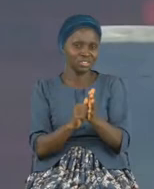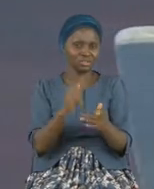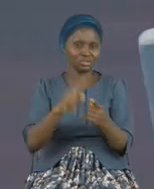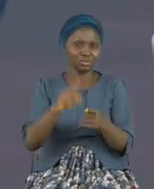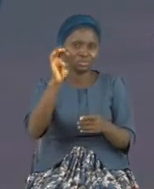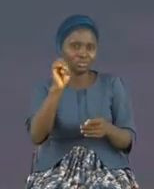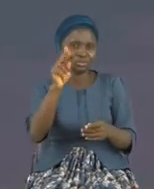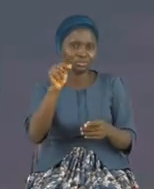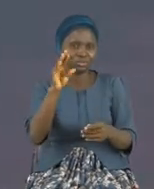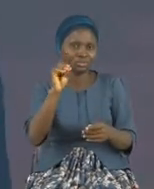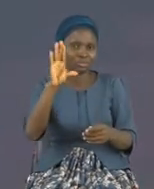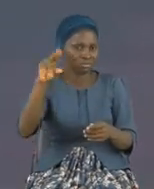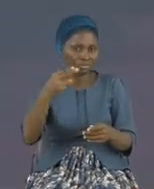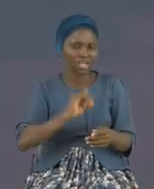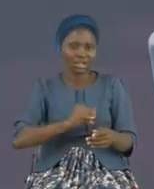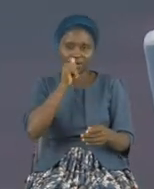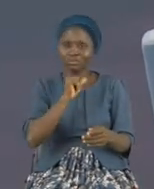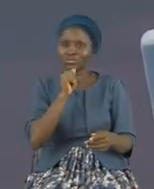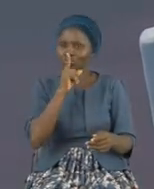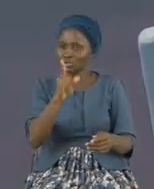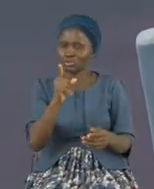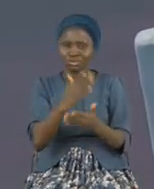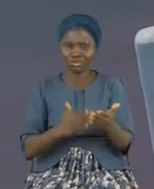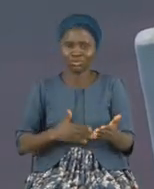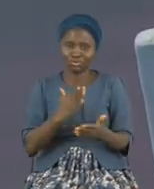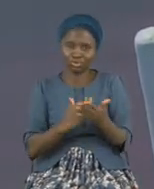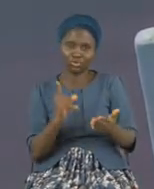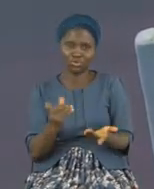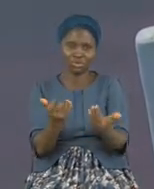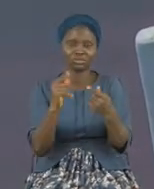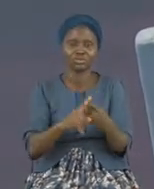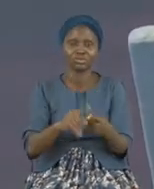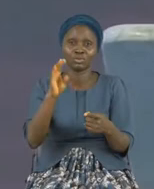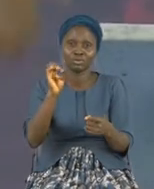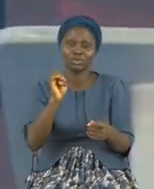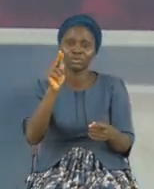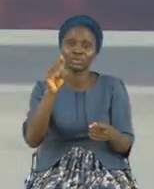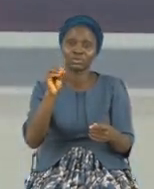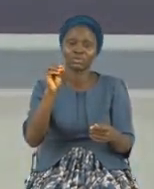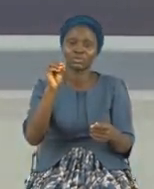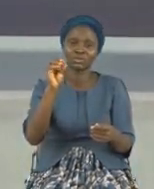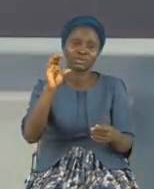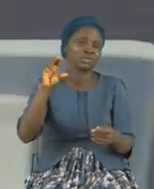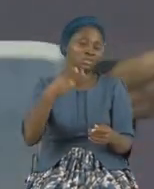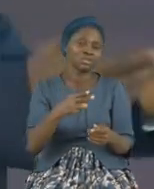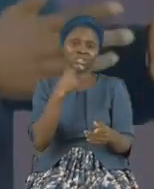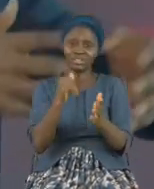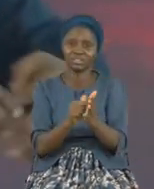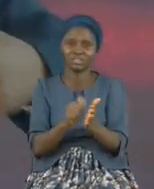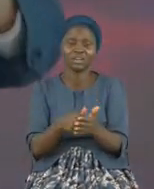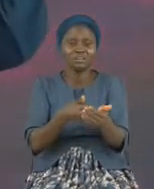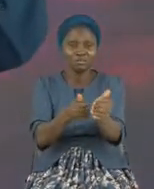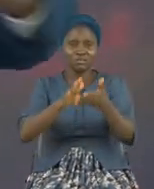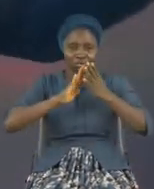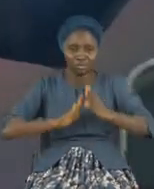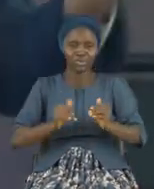sure somebody came to Enoch and said, follow peace with all men and holiness, without which no man shall see the Lord. In